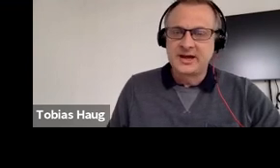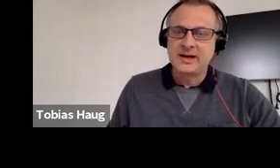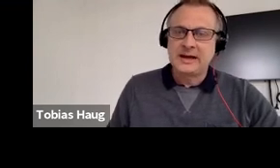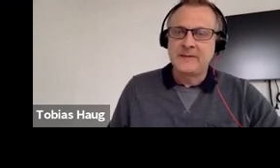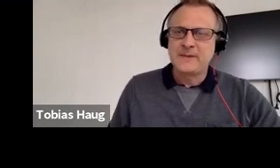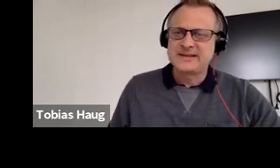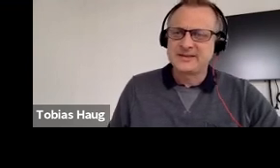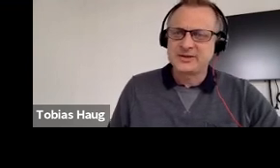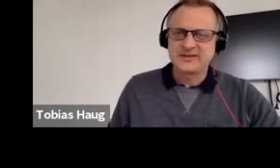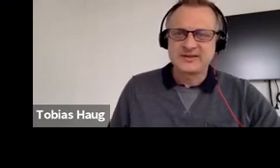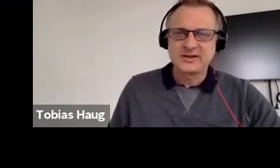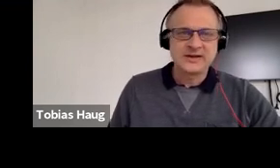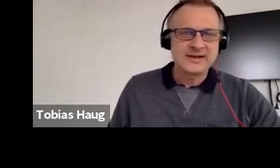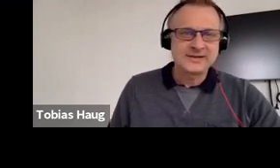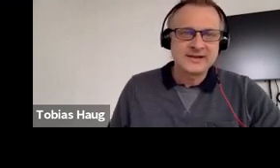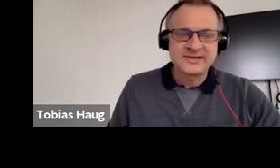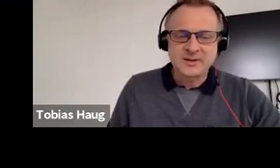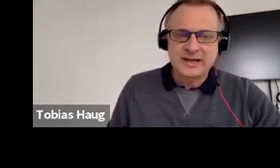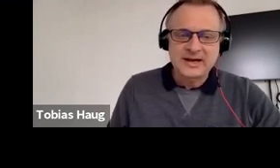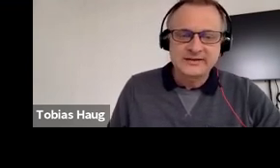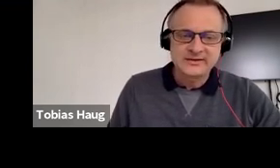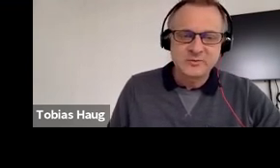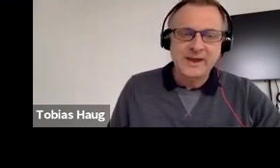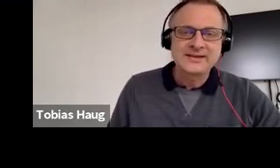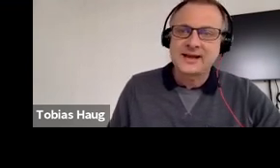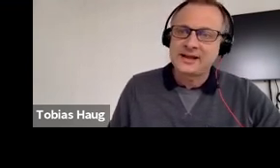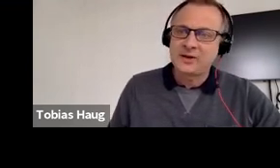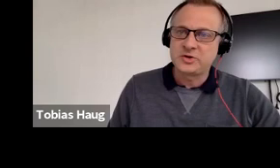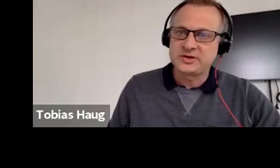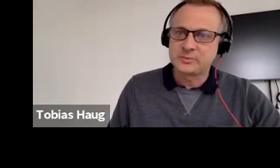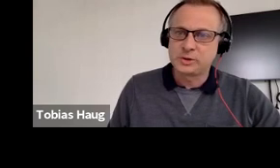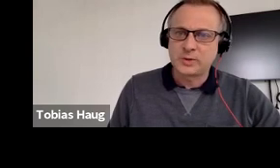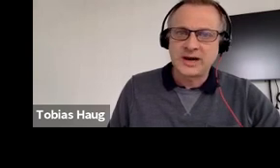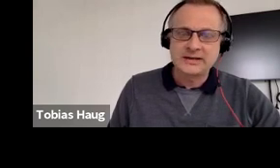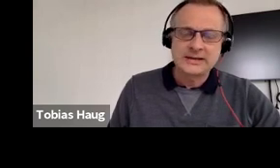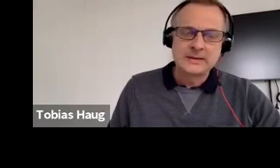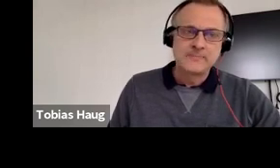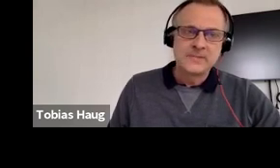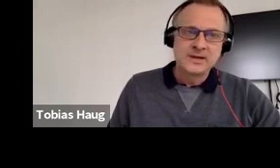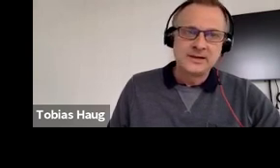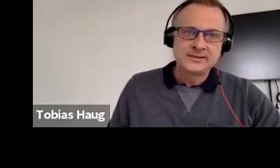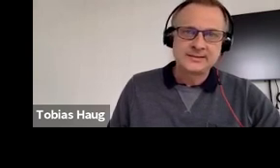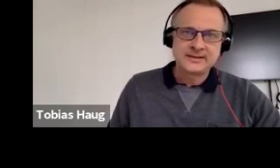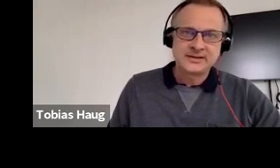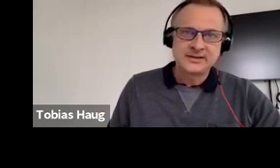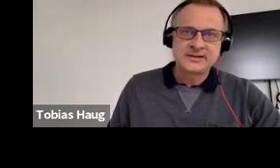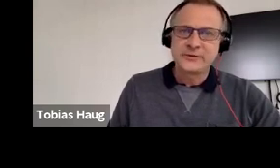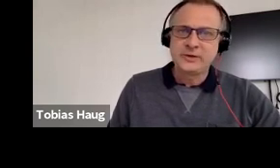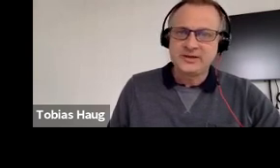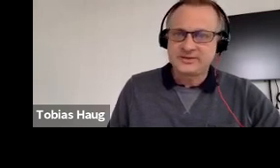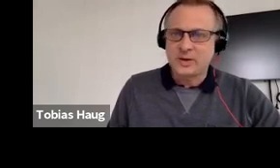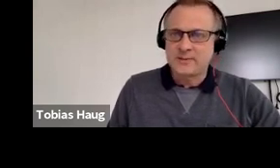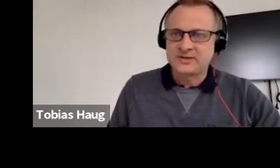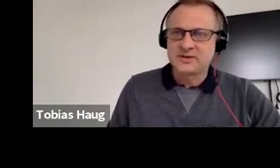use, but it's not as, and this applies to many sign languages worldwide. It's not